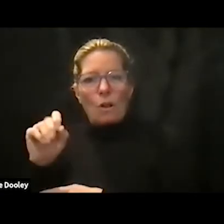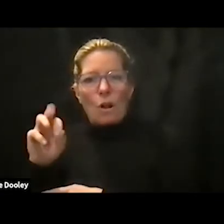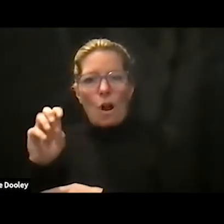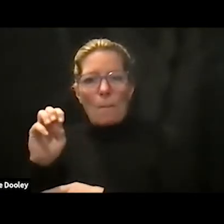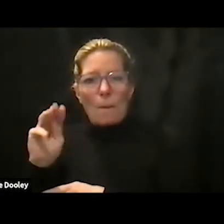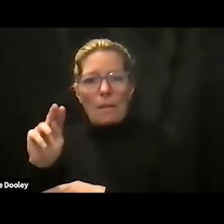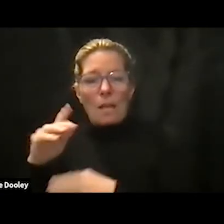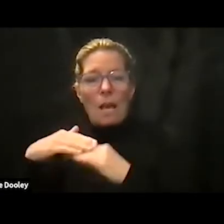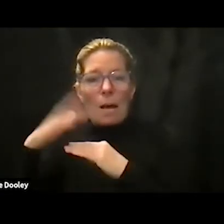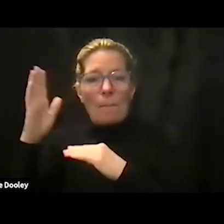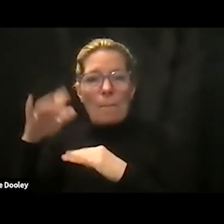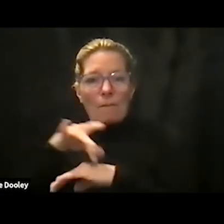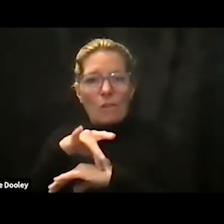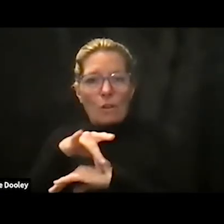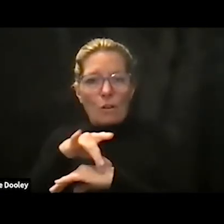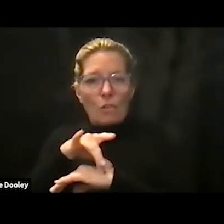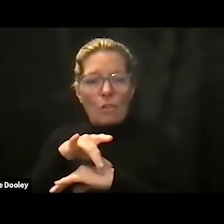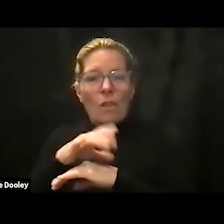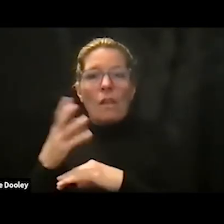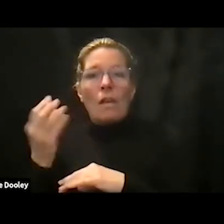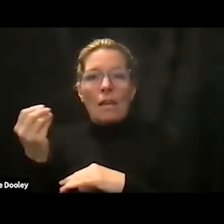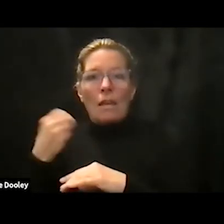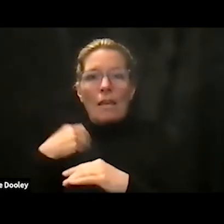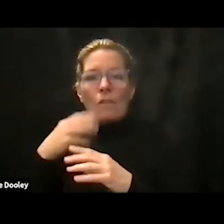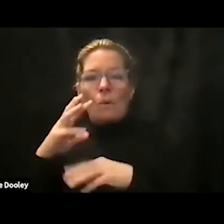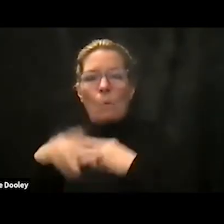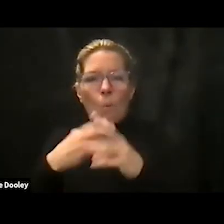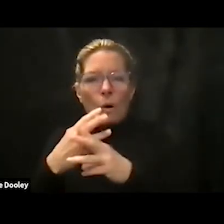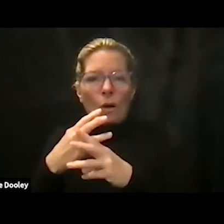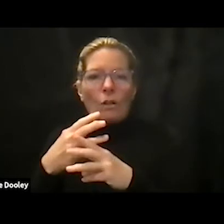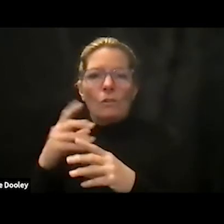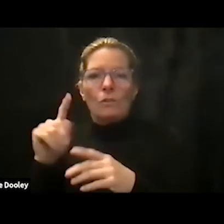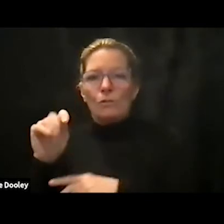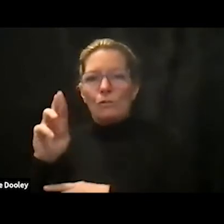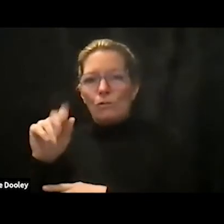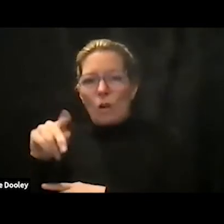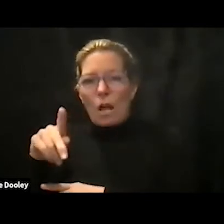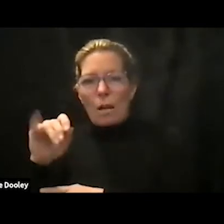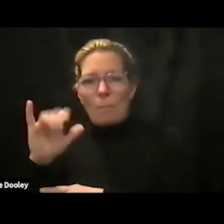above ground in the world's tropical forests, and